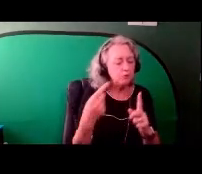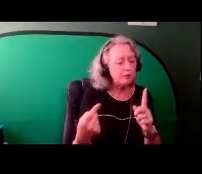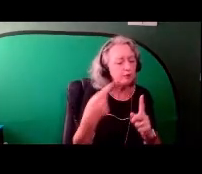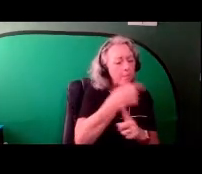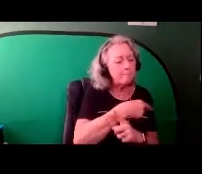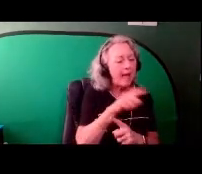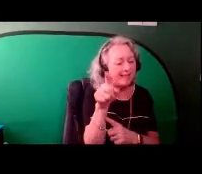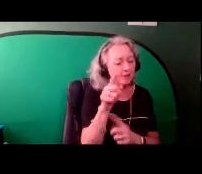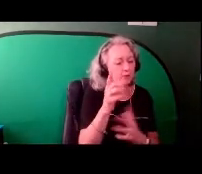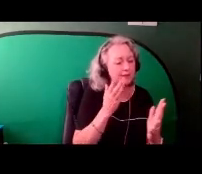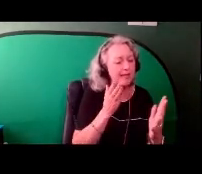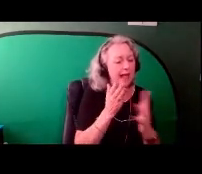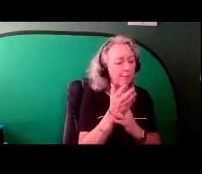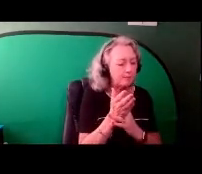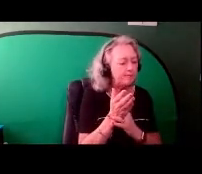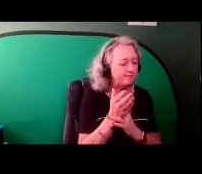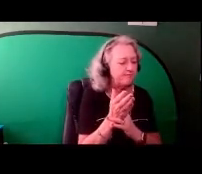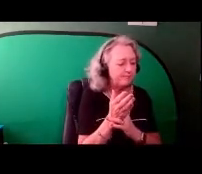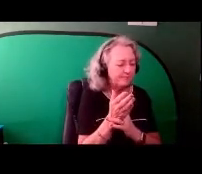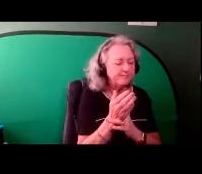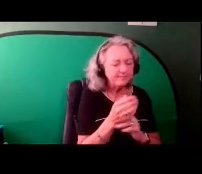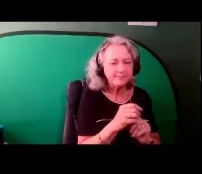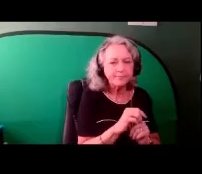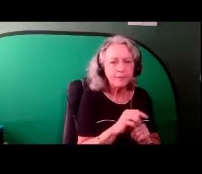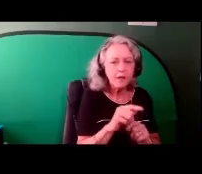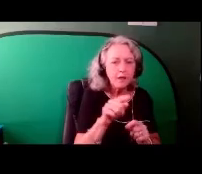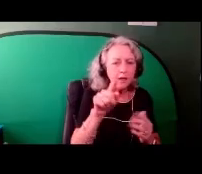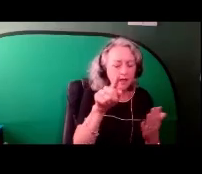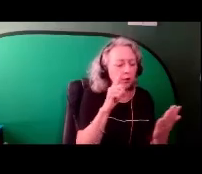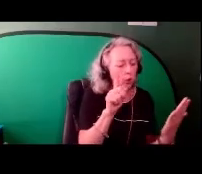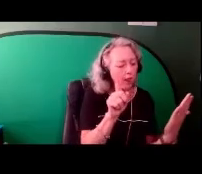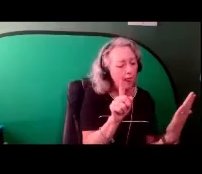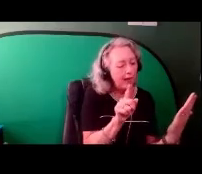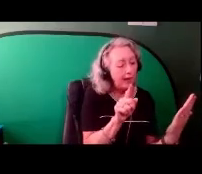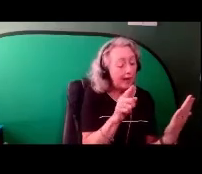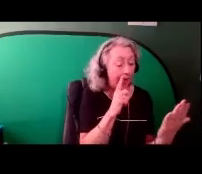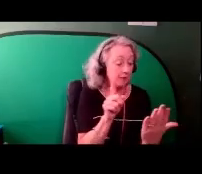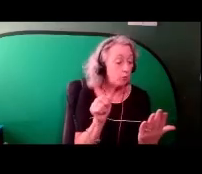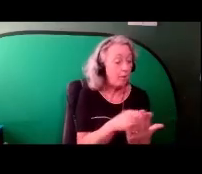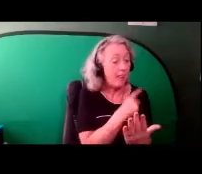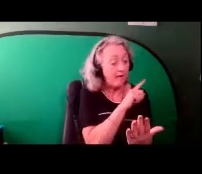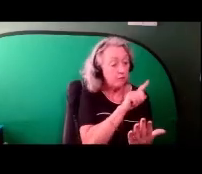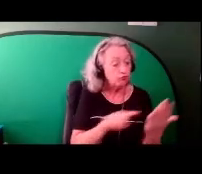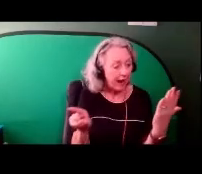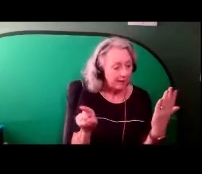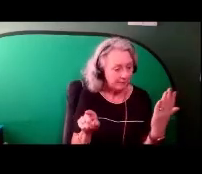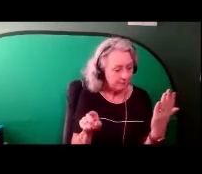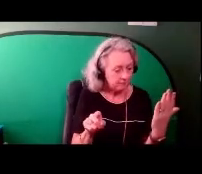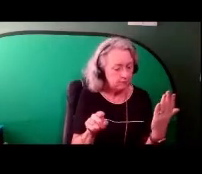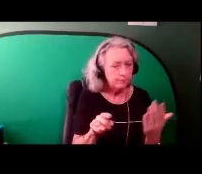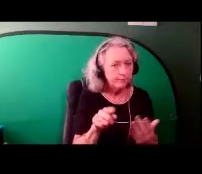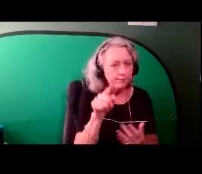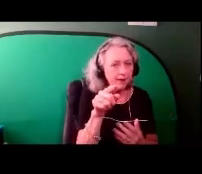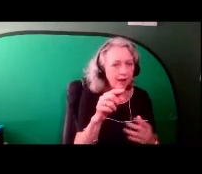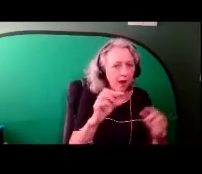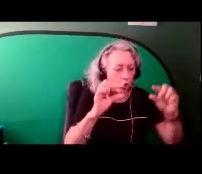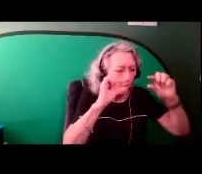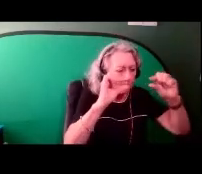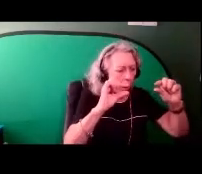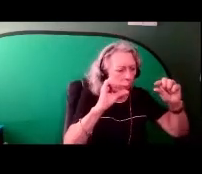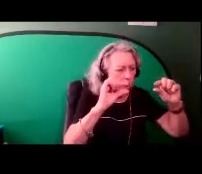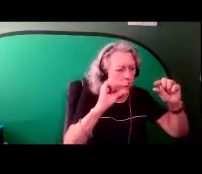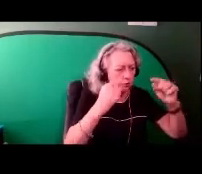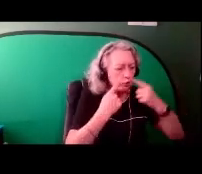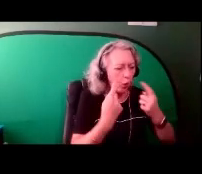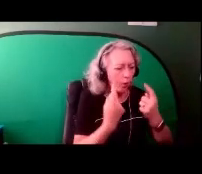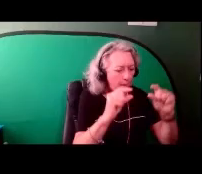one finger and swipe left on the screen with one finger. And what that will do is it will move the rectangular box that we've just